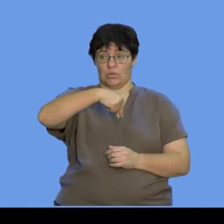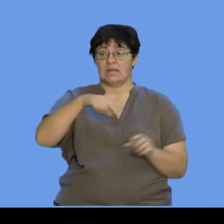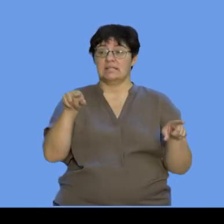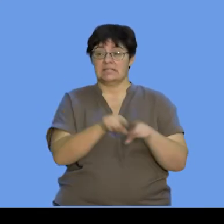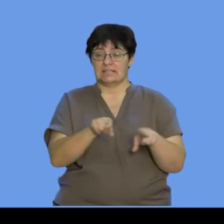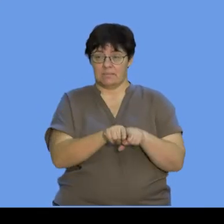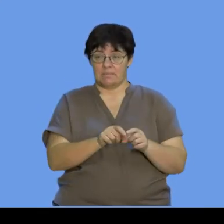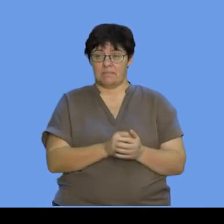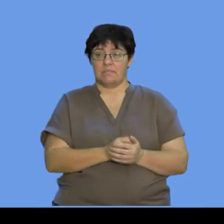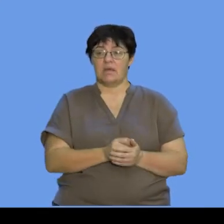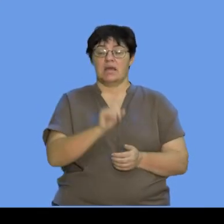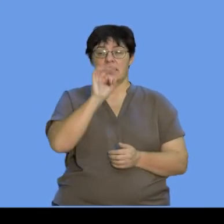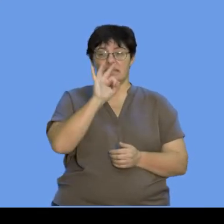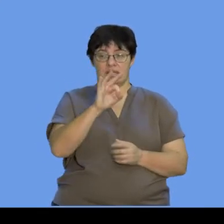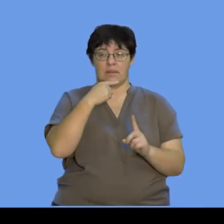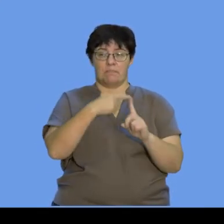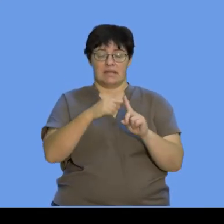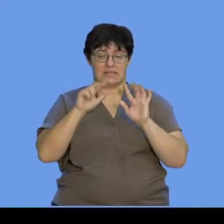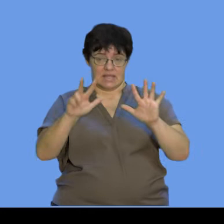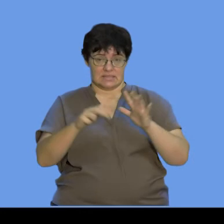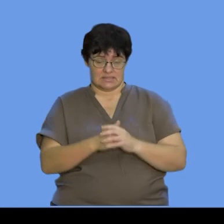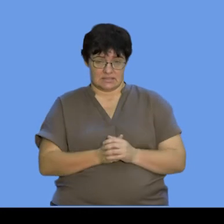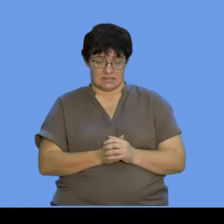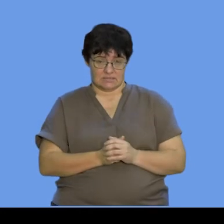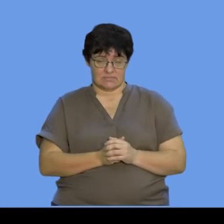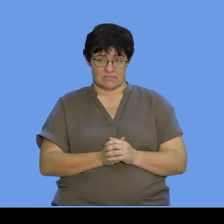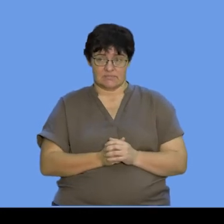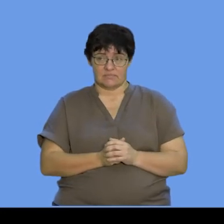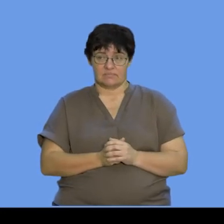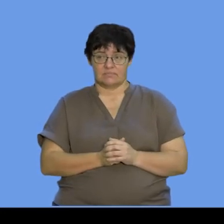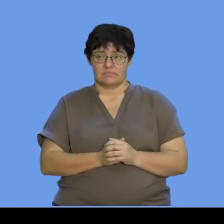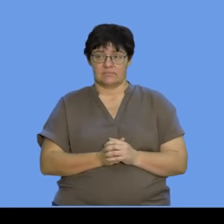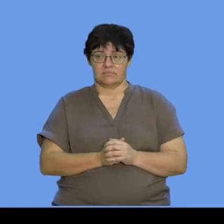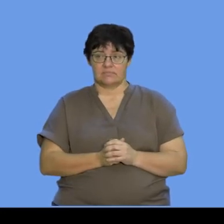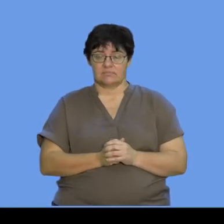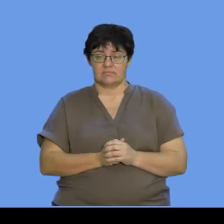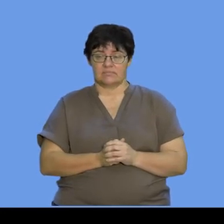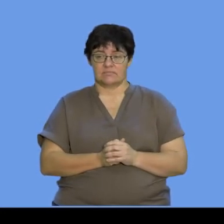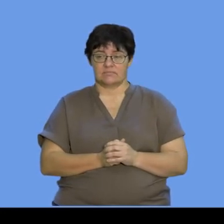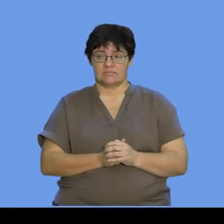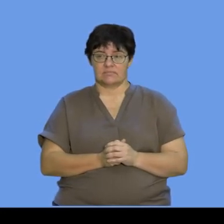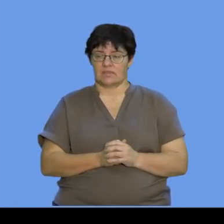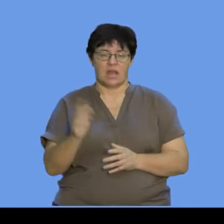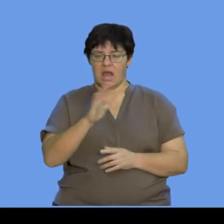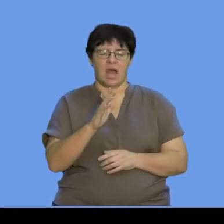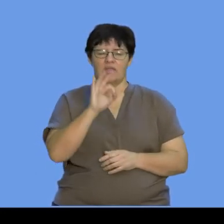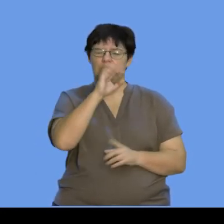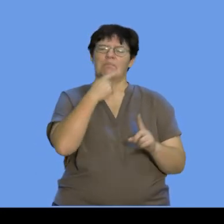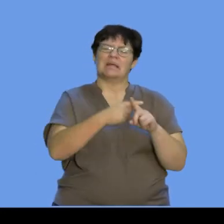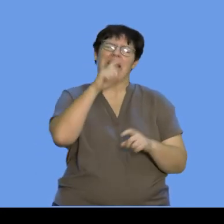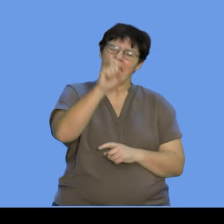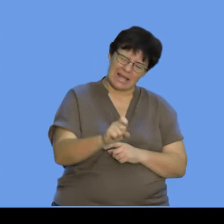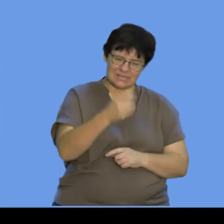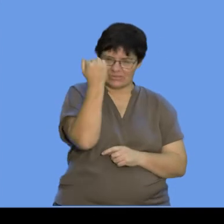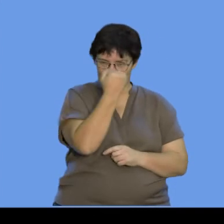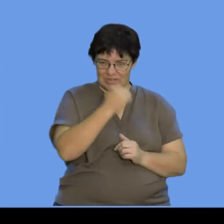PQ is the same as my 3 plus 8. Do you see? And 3 plus